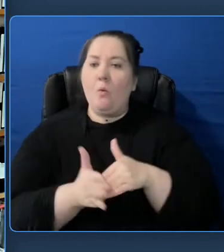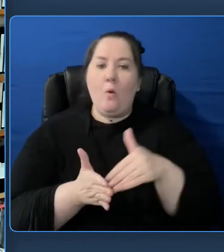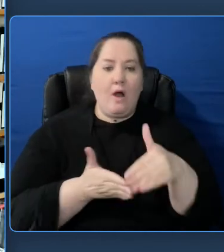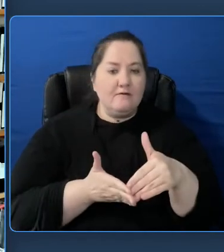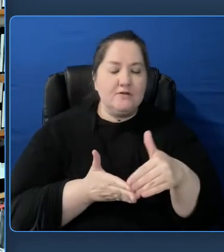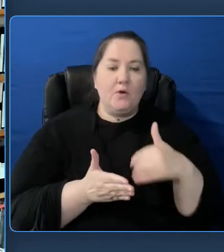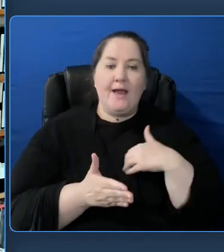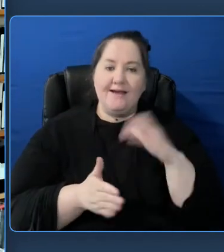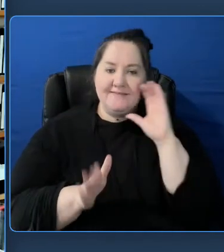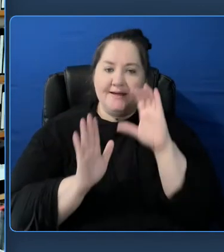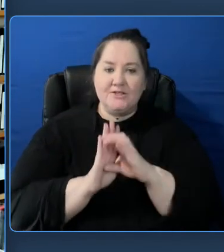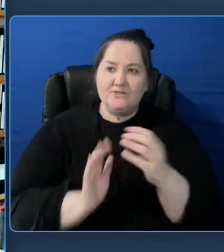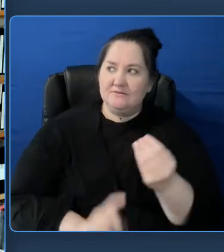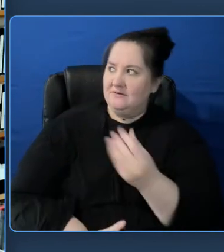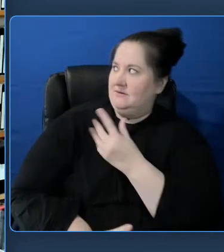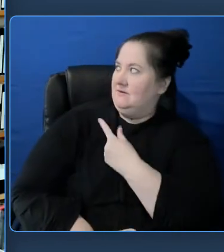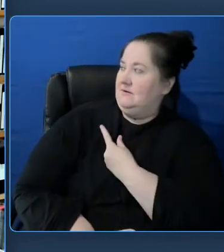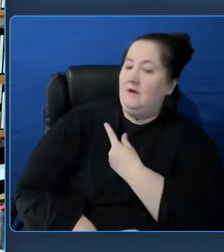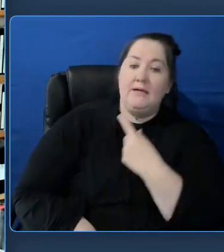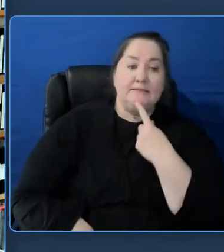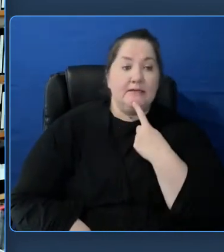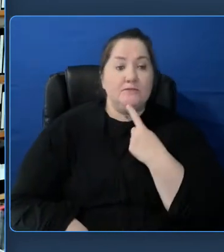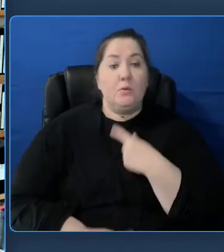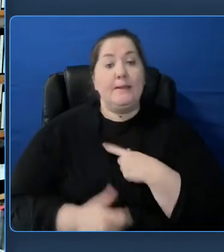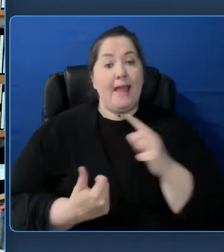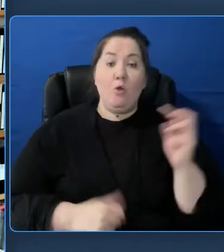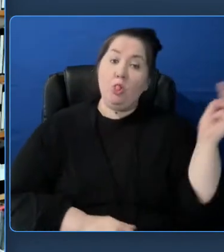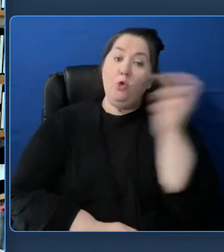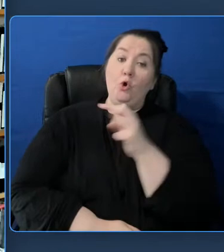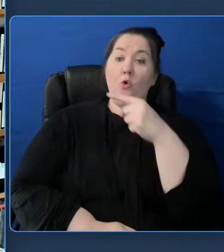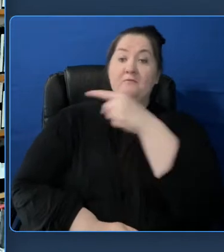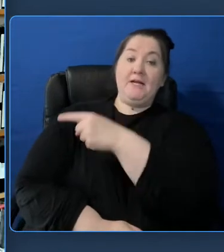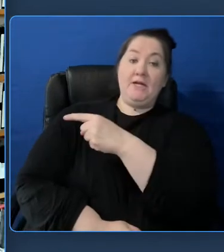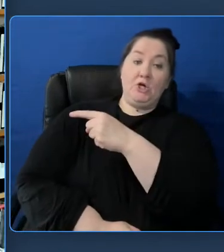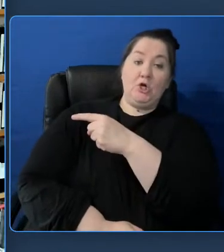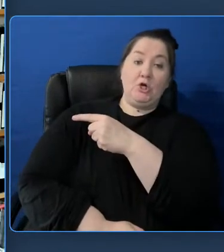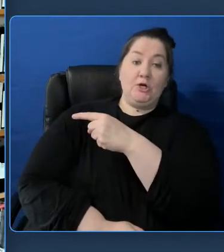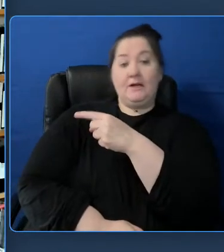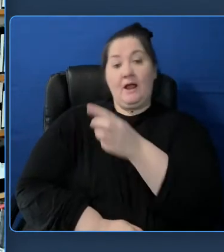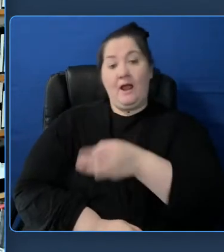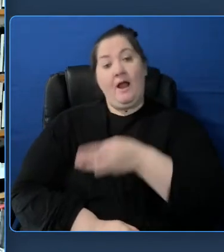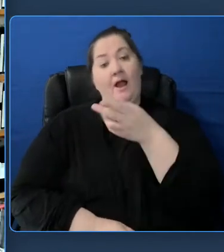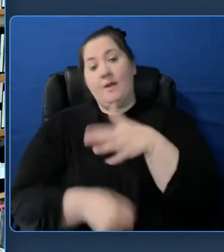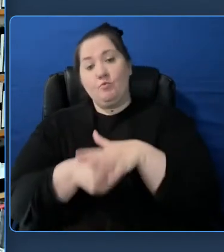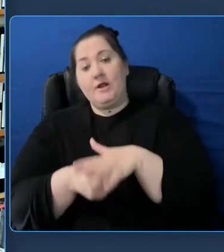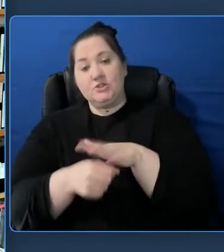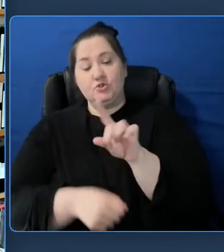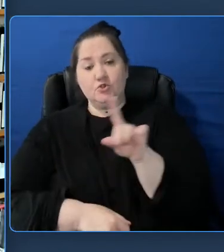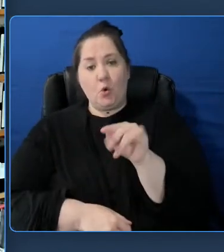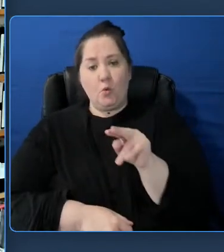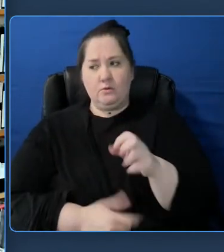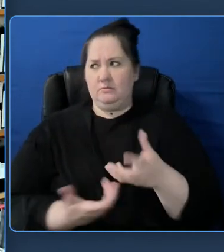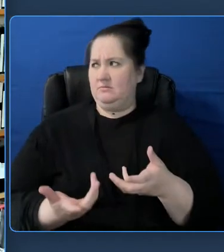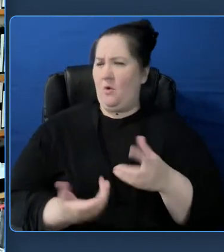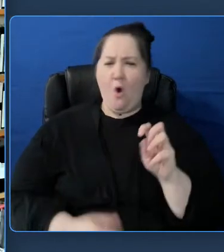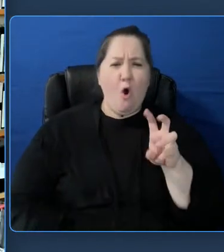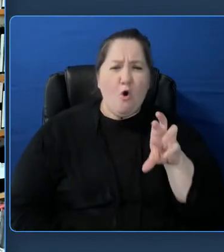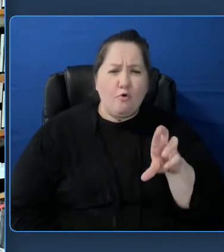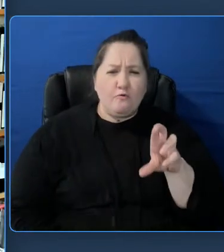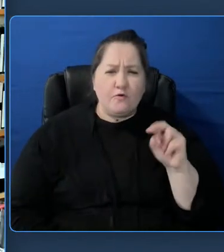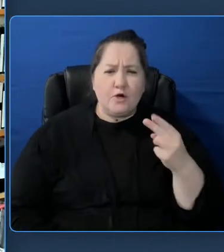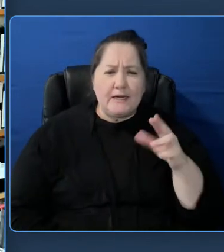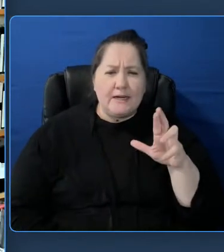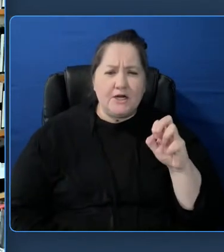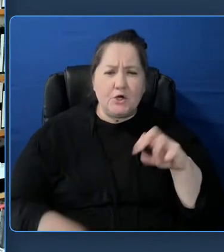have the images on the screen and the weatherman says, now look over here, there's a high pressure zone. Do it. Well, what does over here